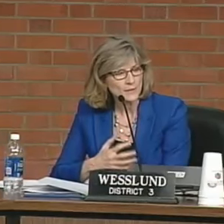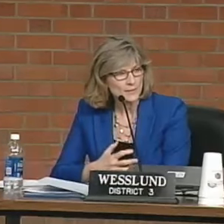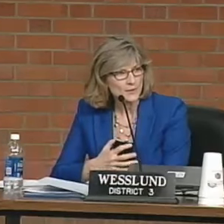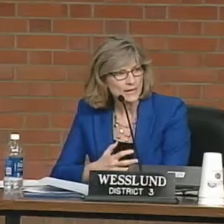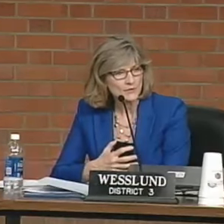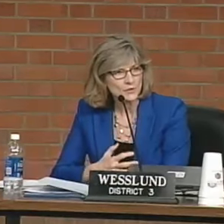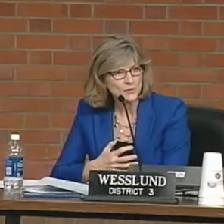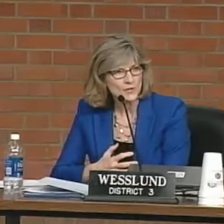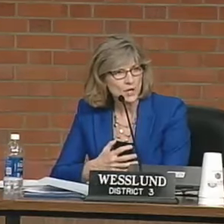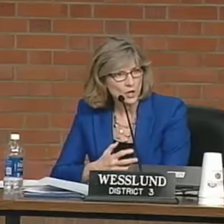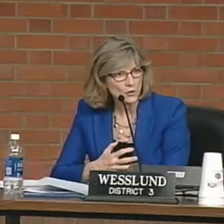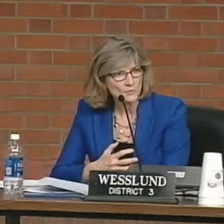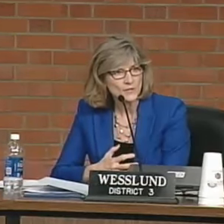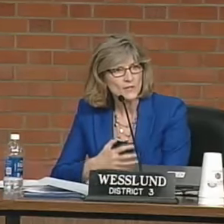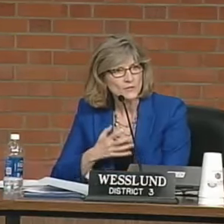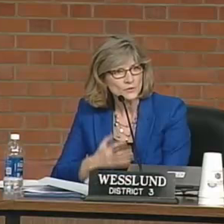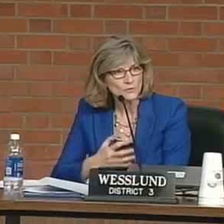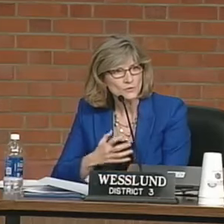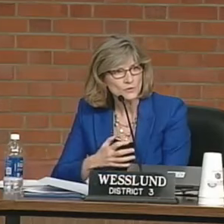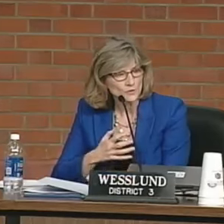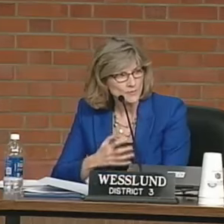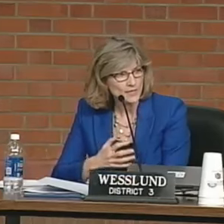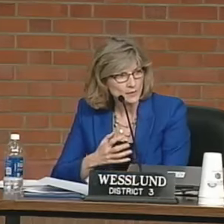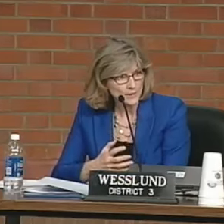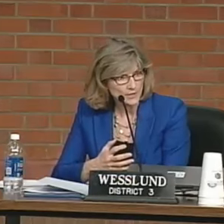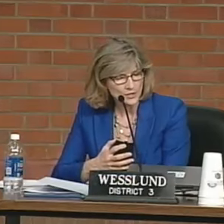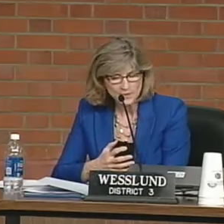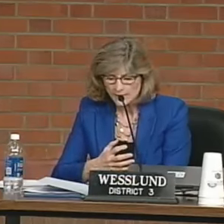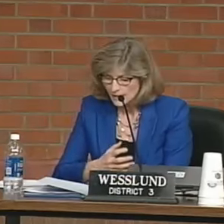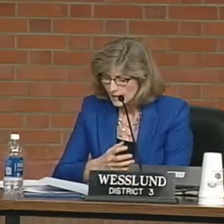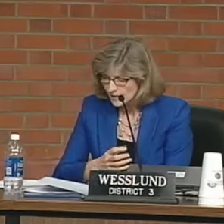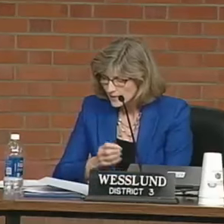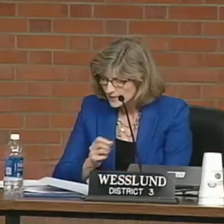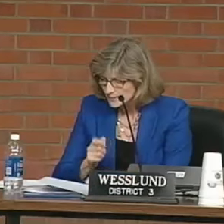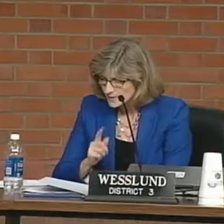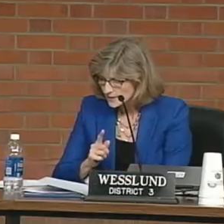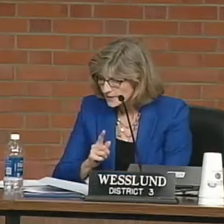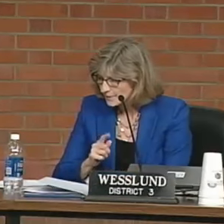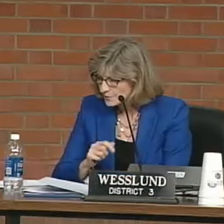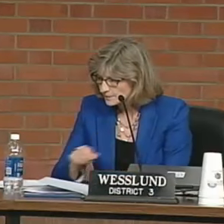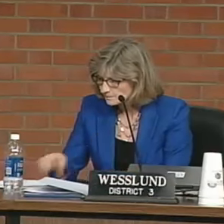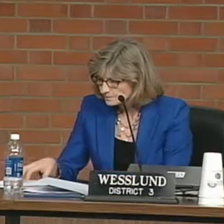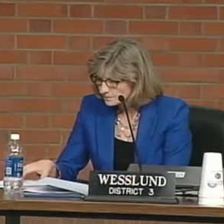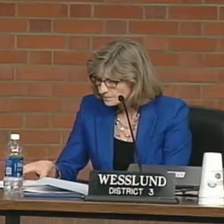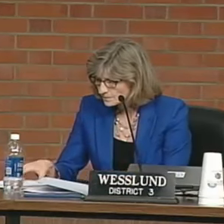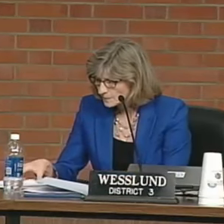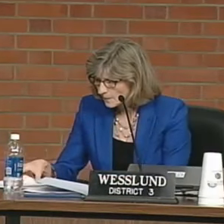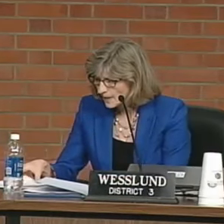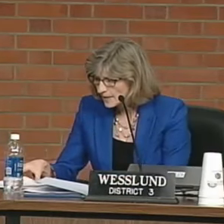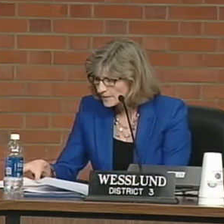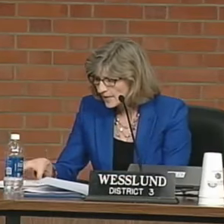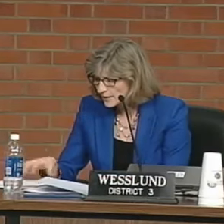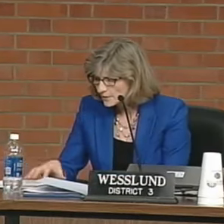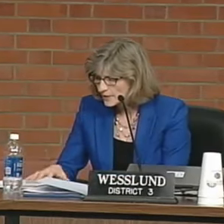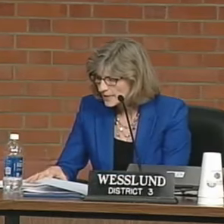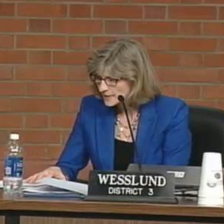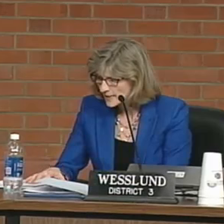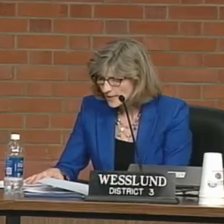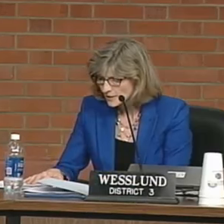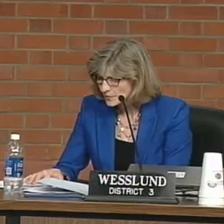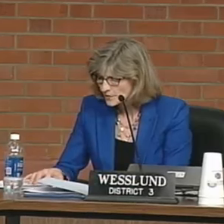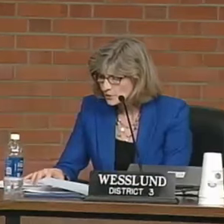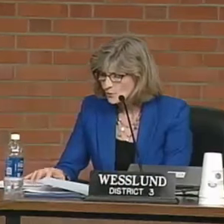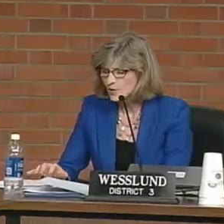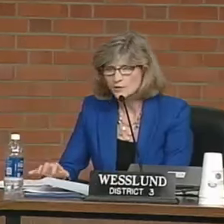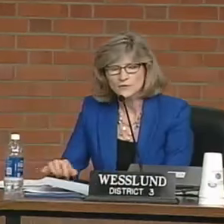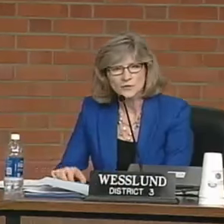here that people have to do in their homes to meet their budget. That's a misconception. The other is, and